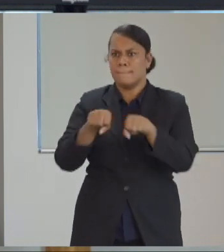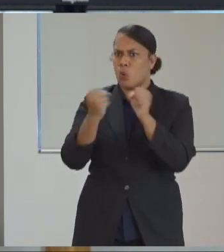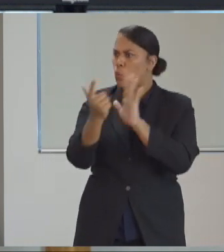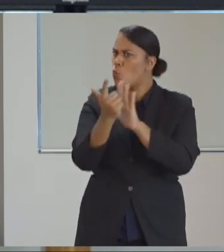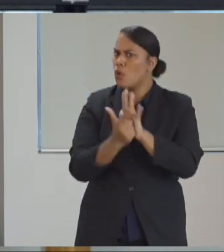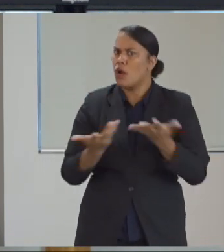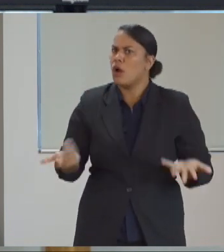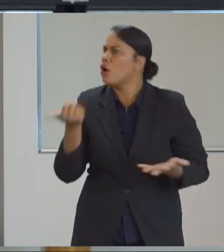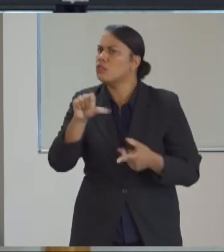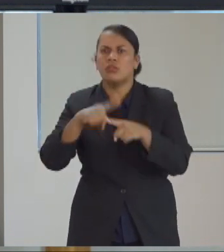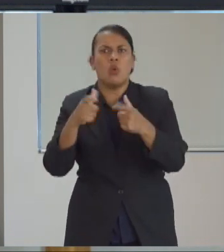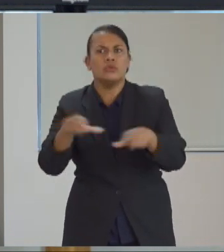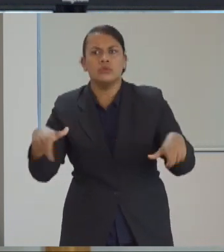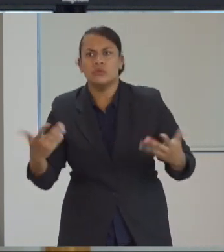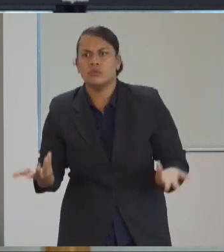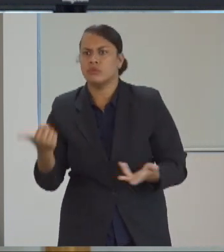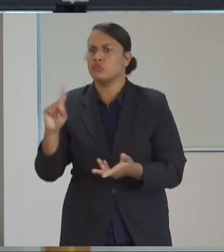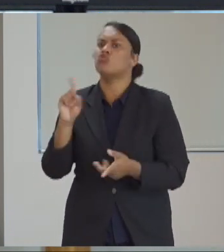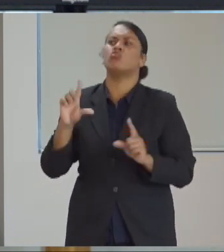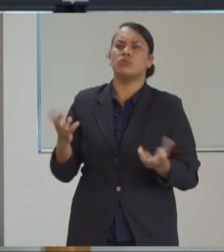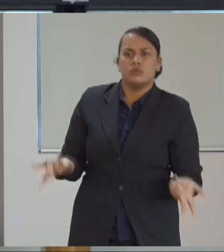So All civil servants are treated alike.